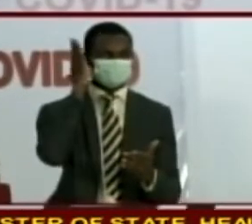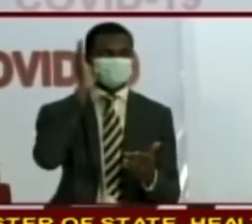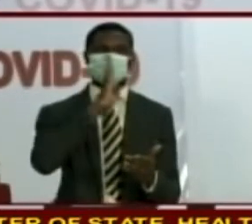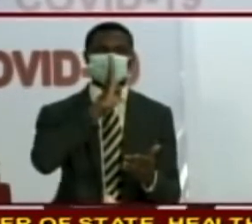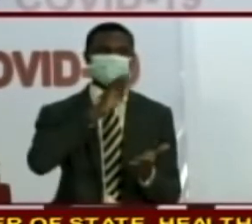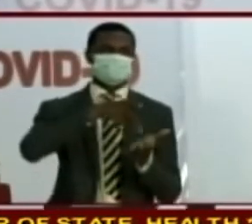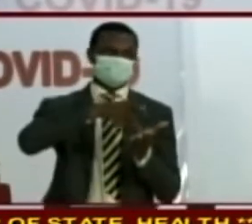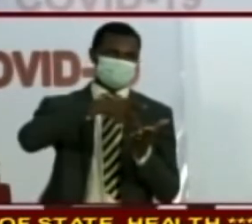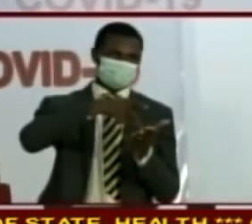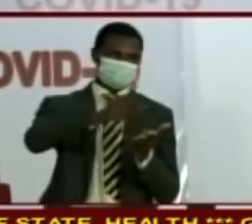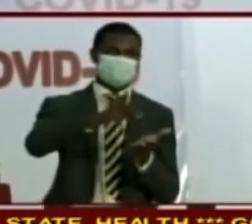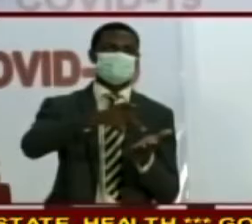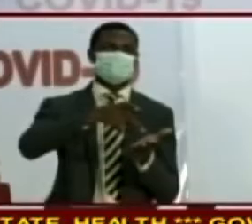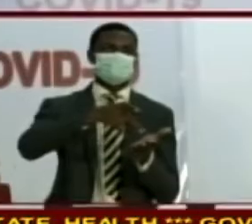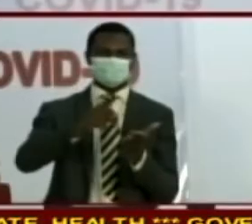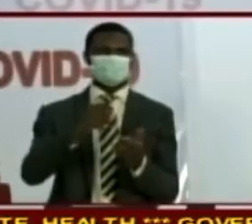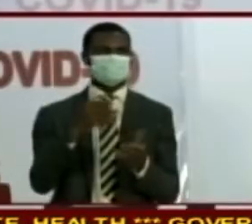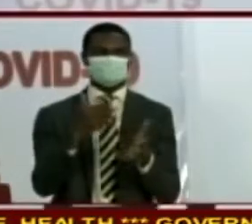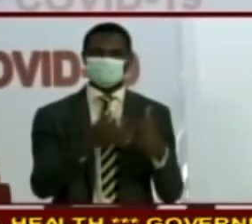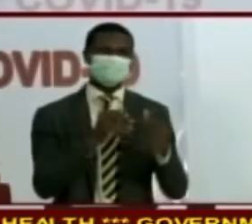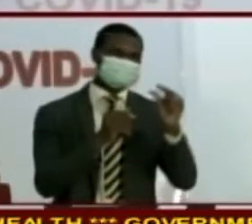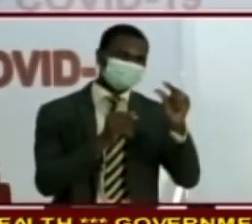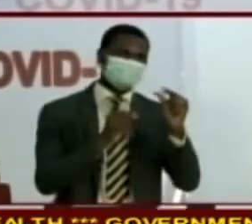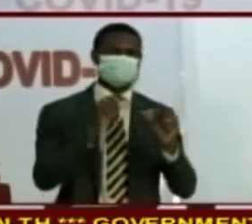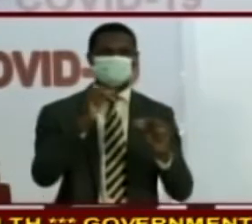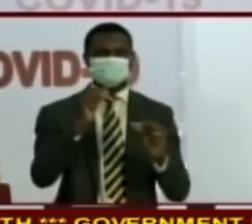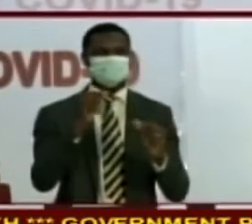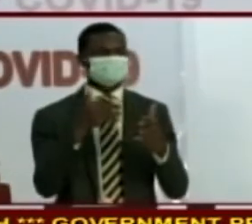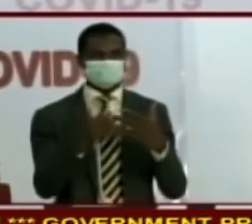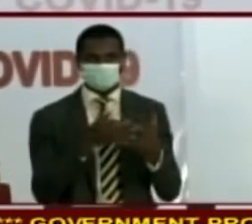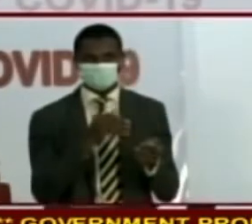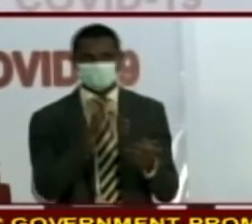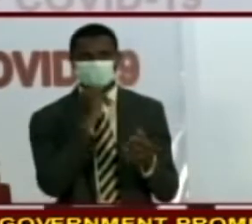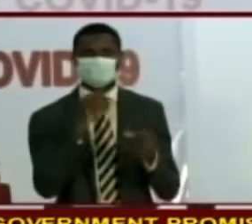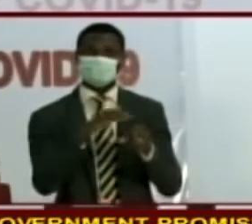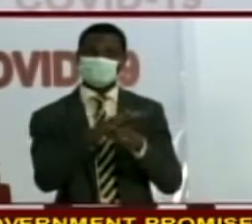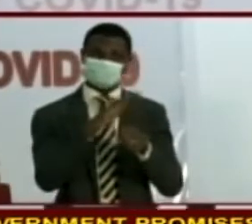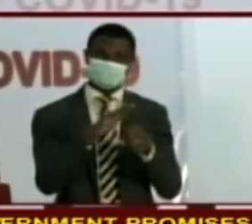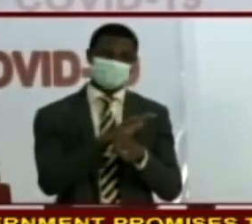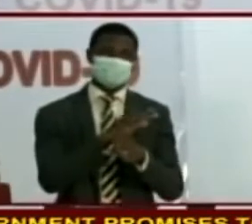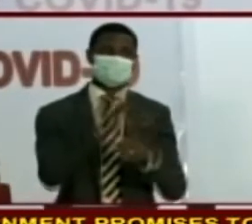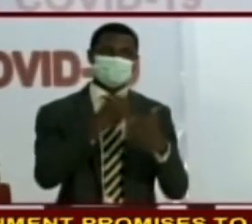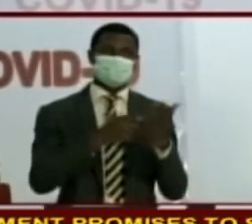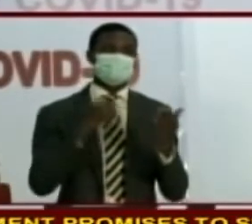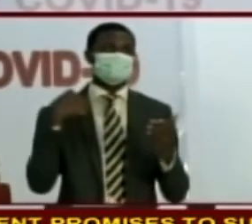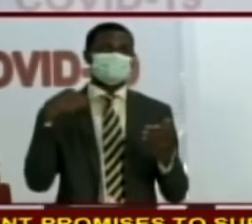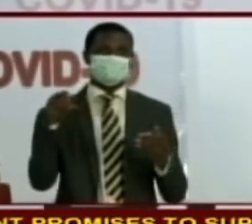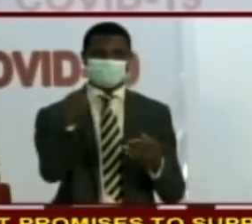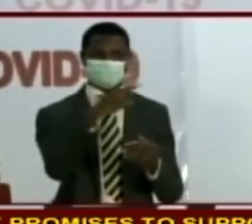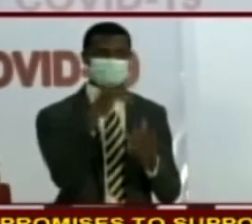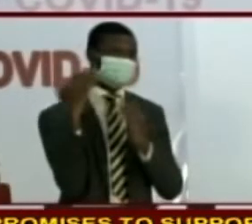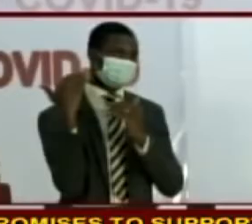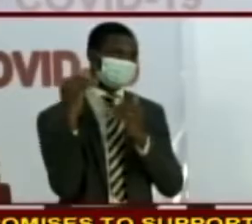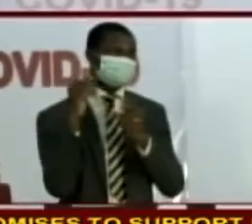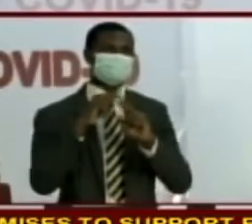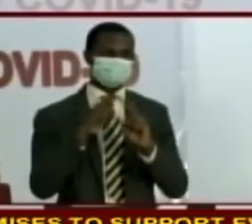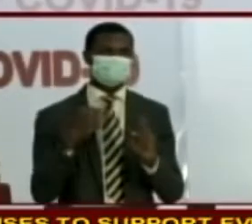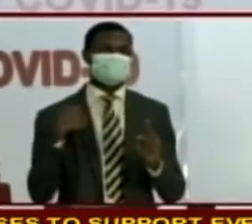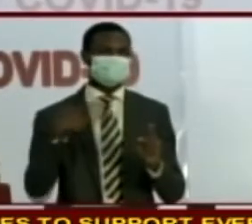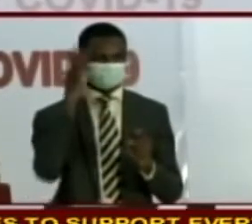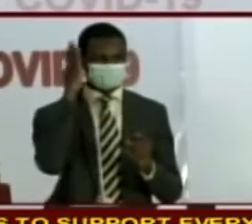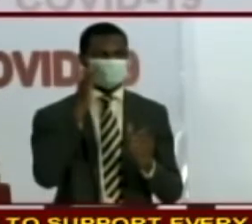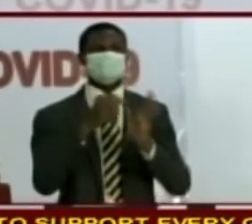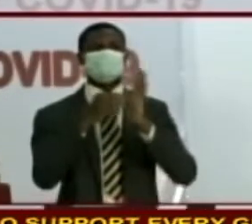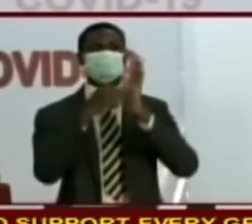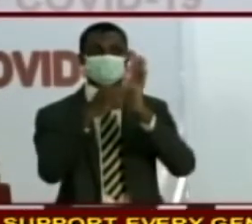their little entitlements. It might not be commensurate to what is expected, but as a sign of